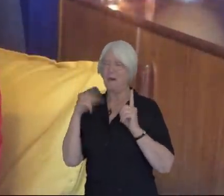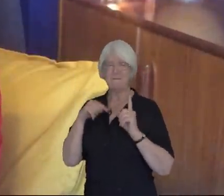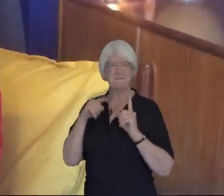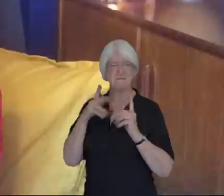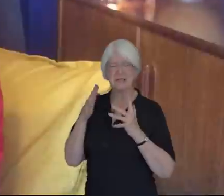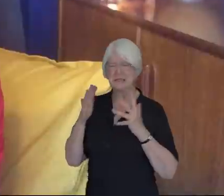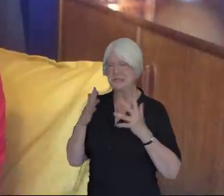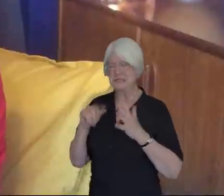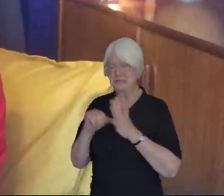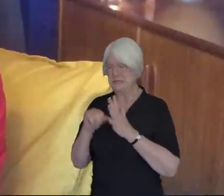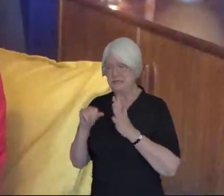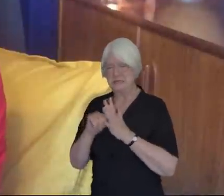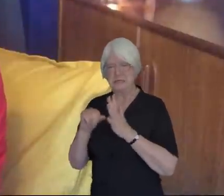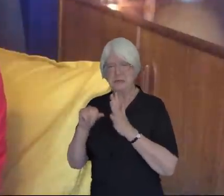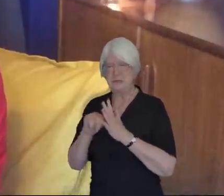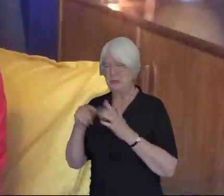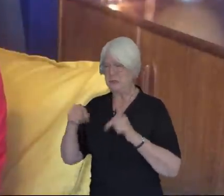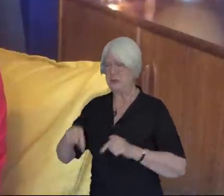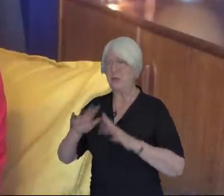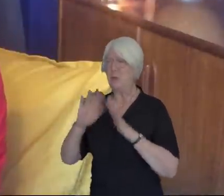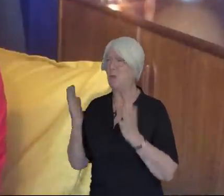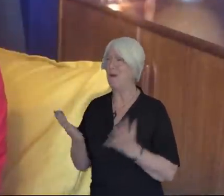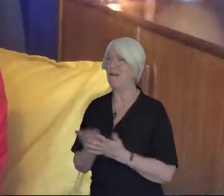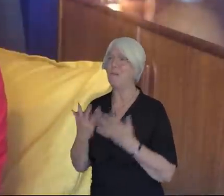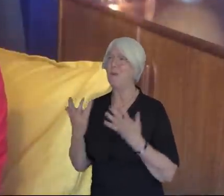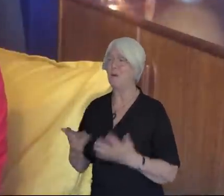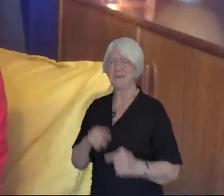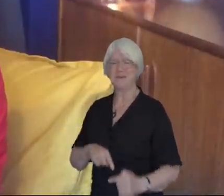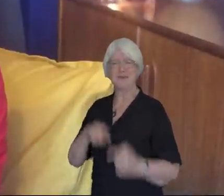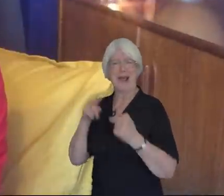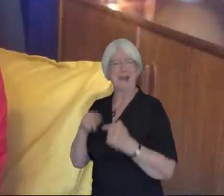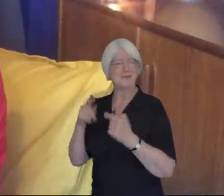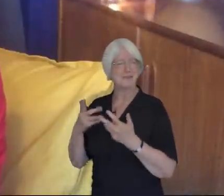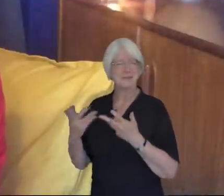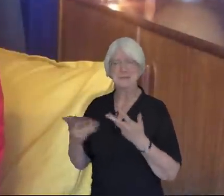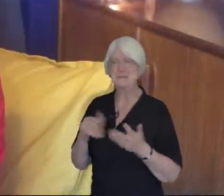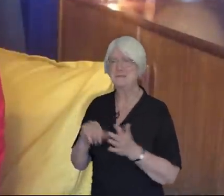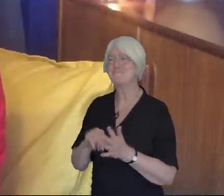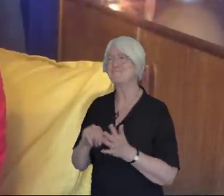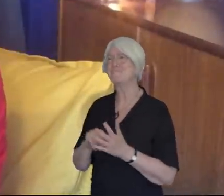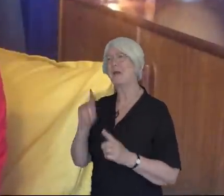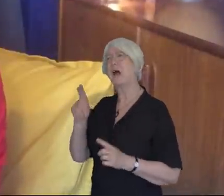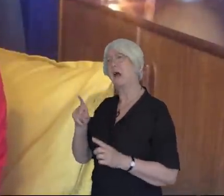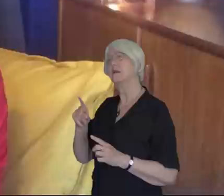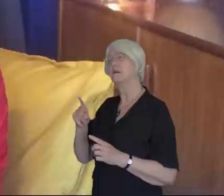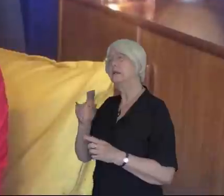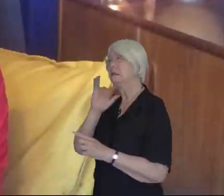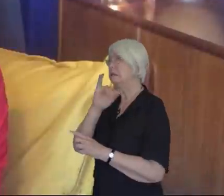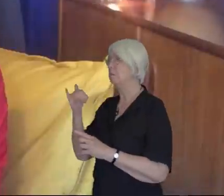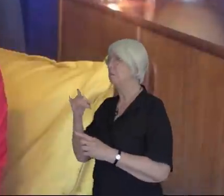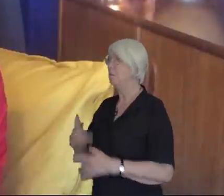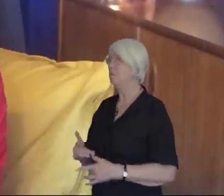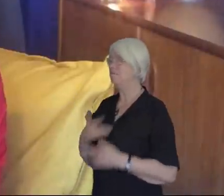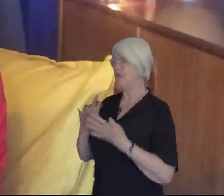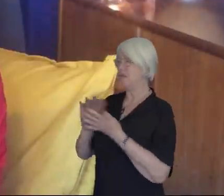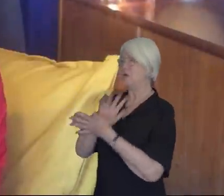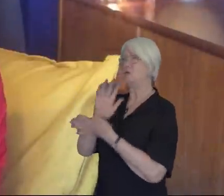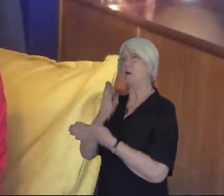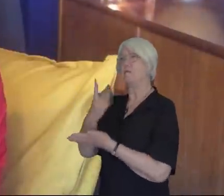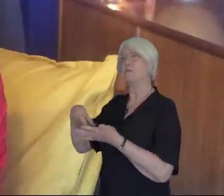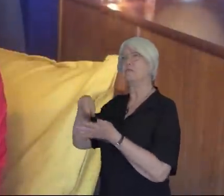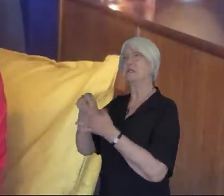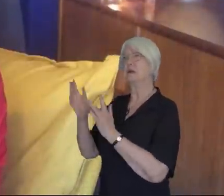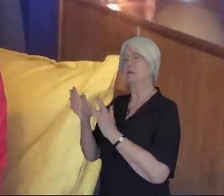the challenges and problems in the world at the moment, and the joy of the risen Christ can often feel far away.